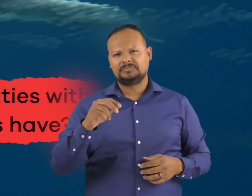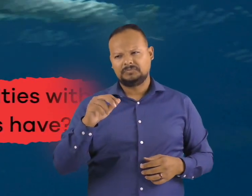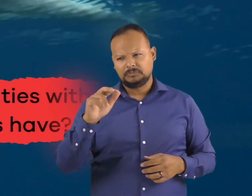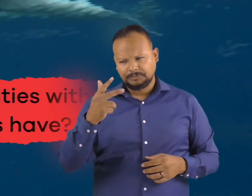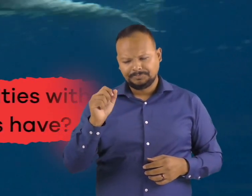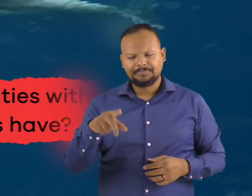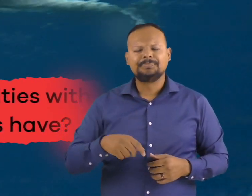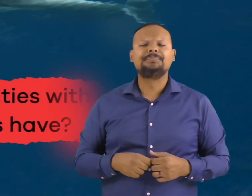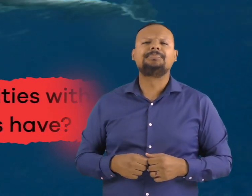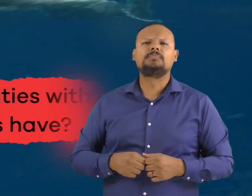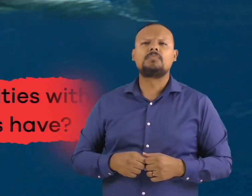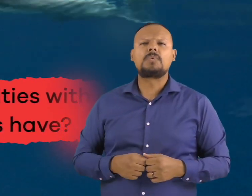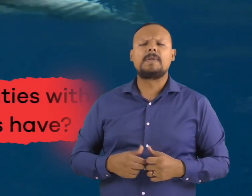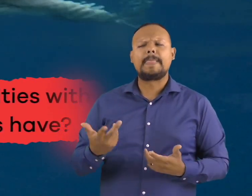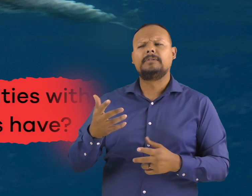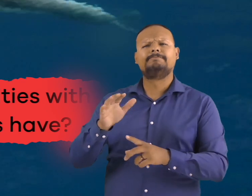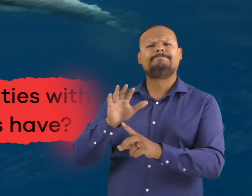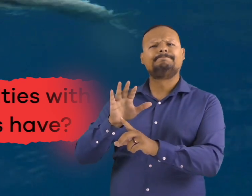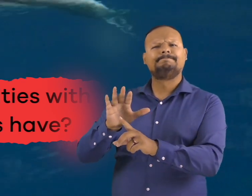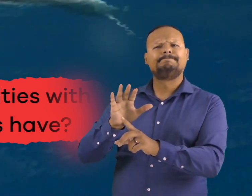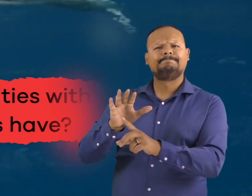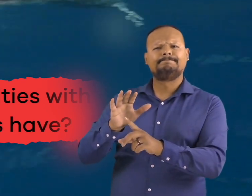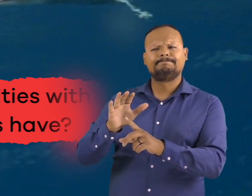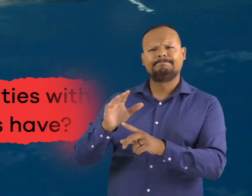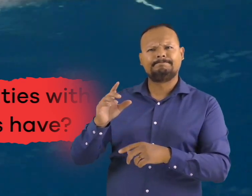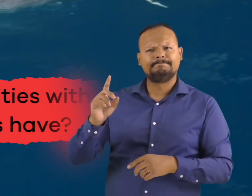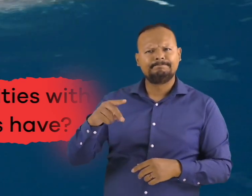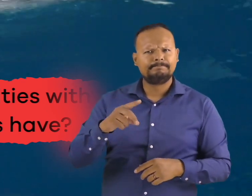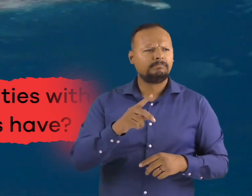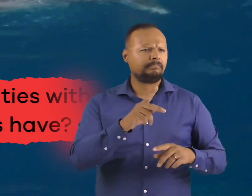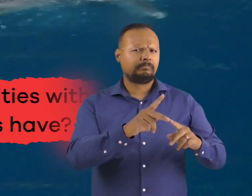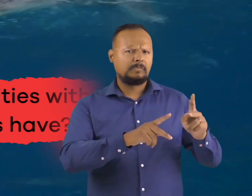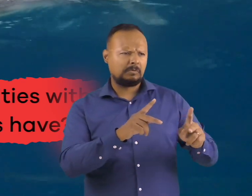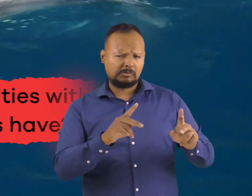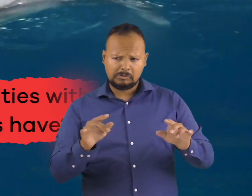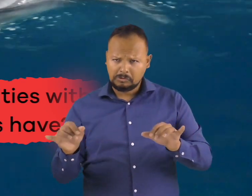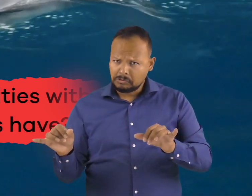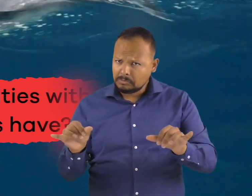What traits or similarities with humans do dolphins have?